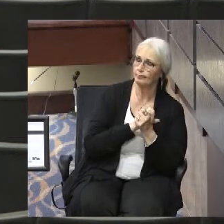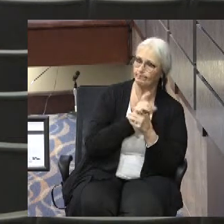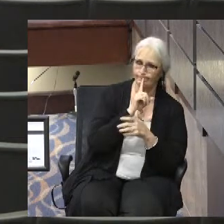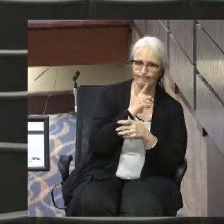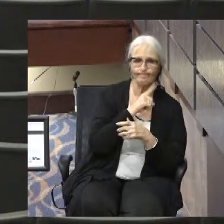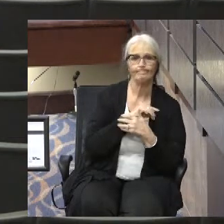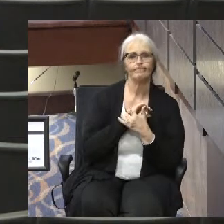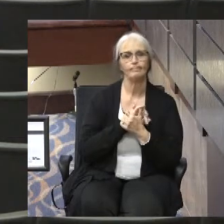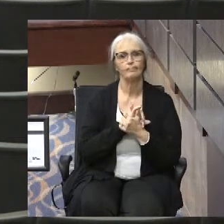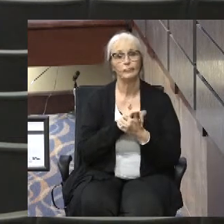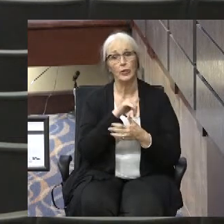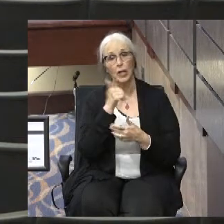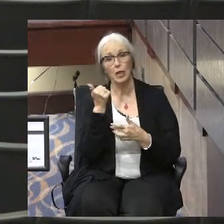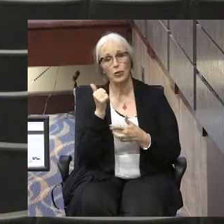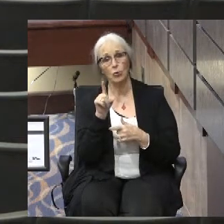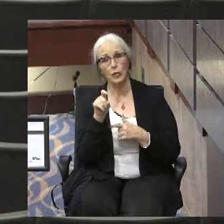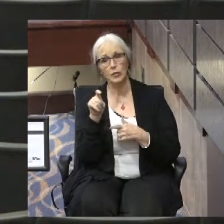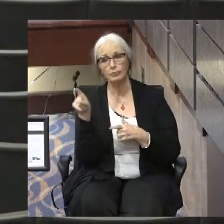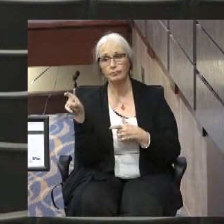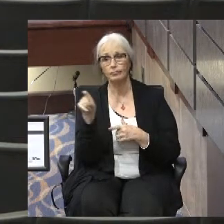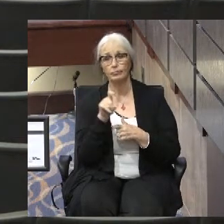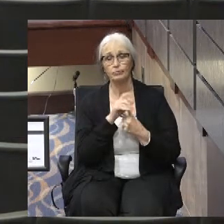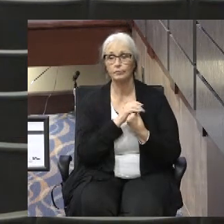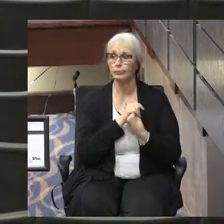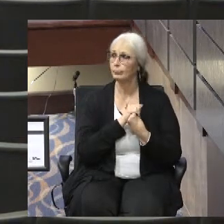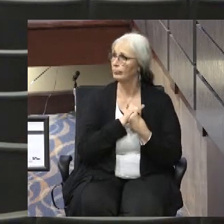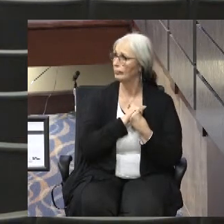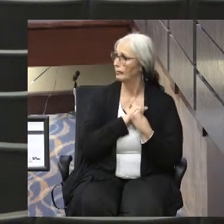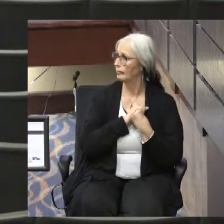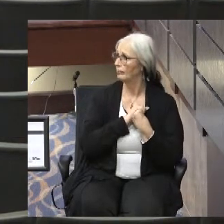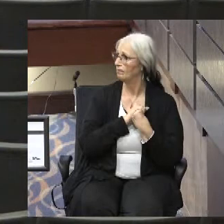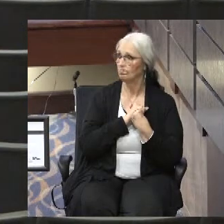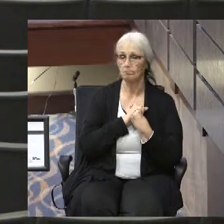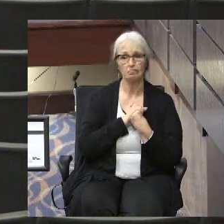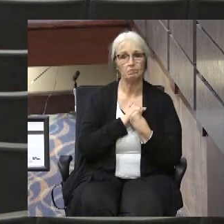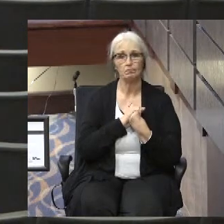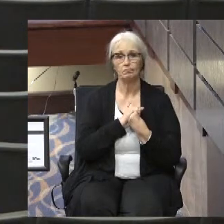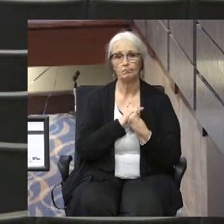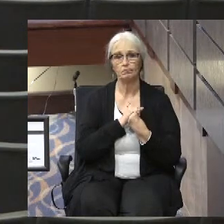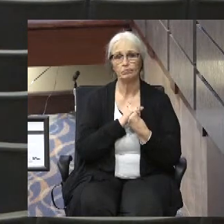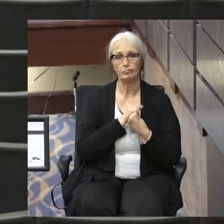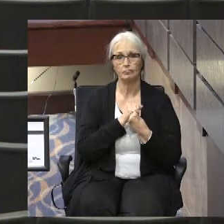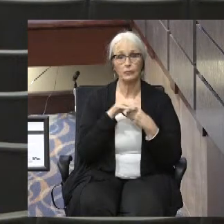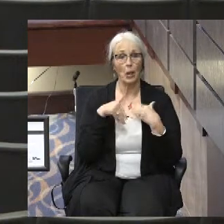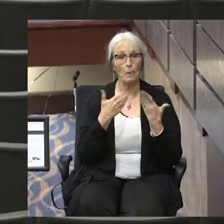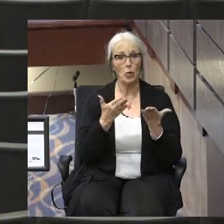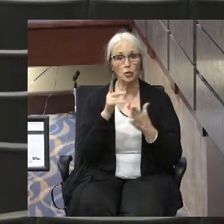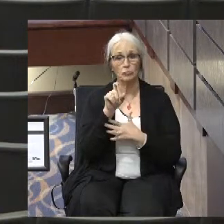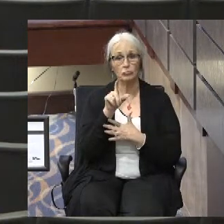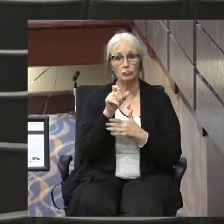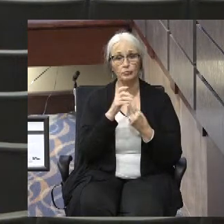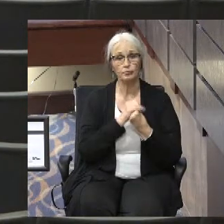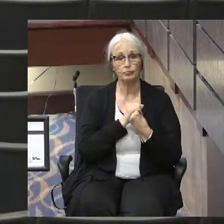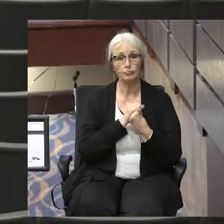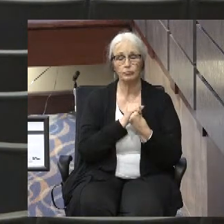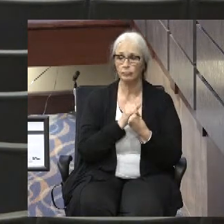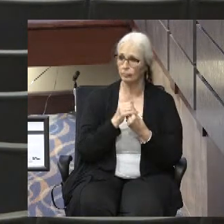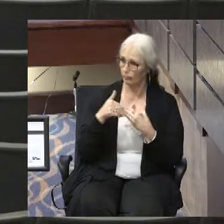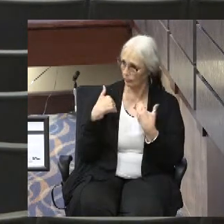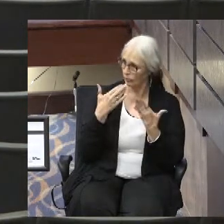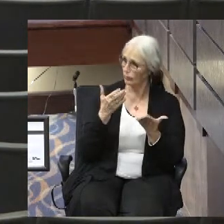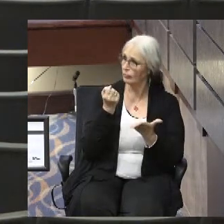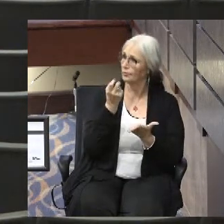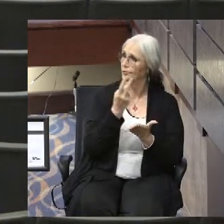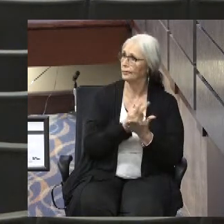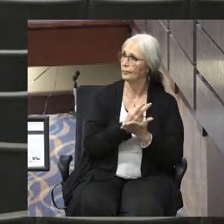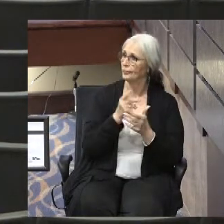Any other questions for staff? Yes, ma'am. If not, then I will ask for a motion. Move for approval on